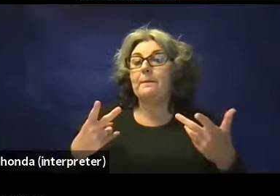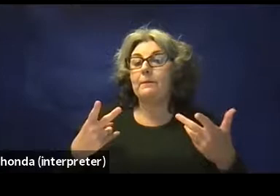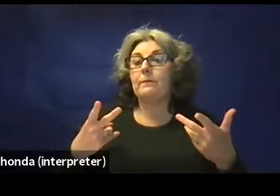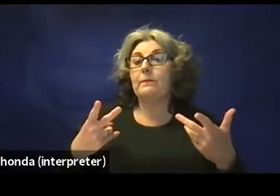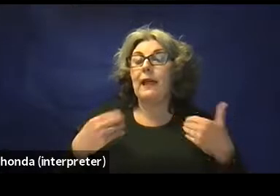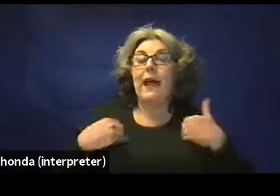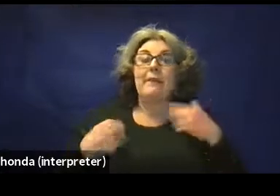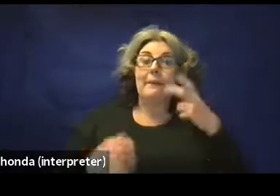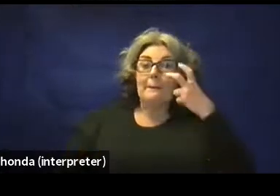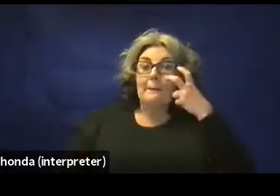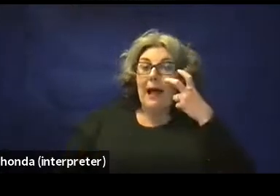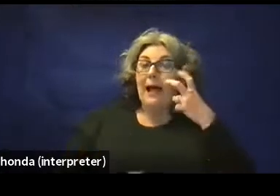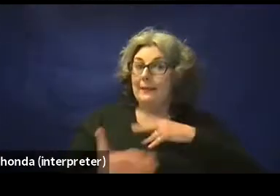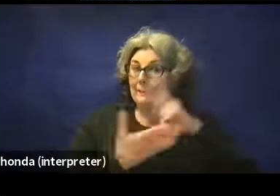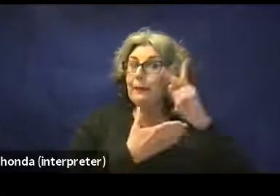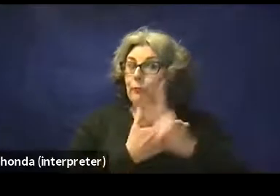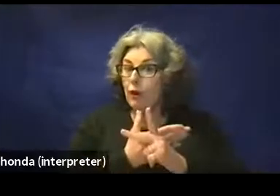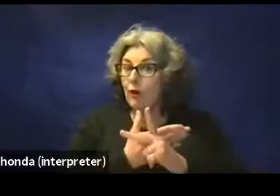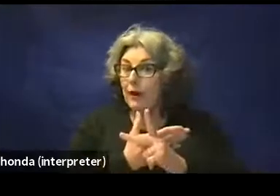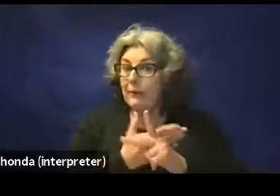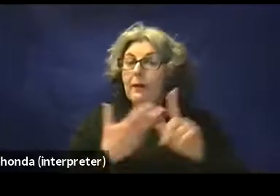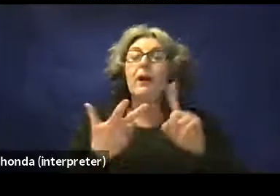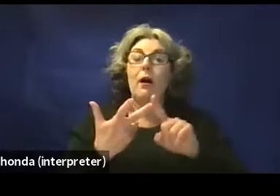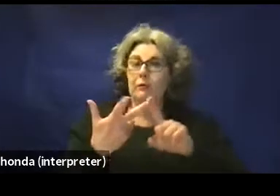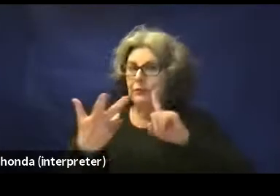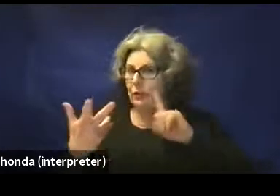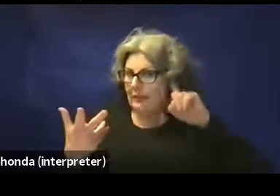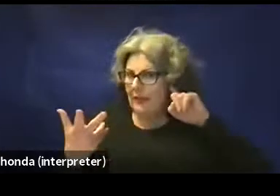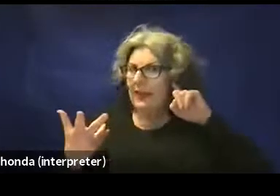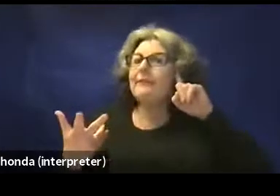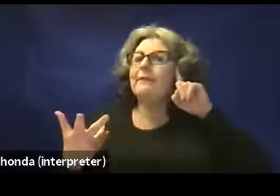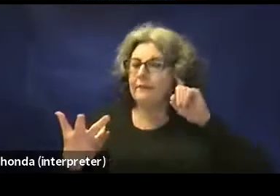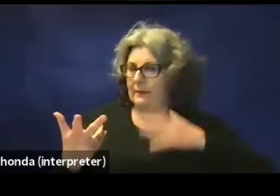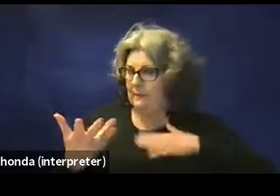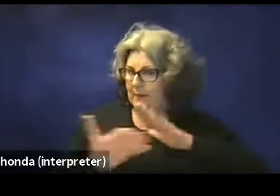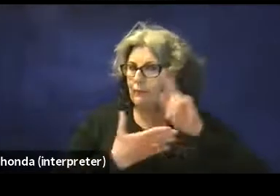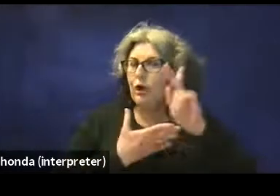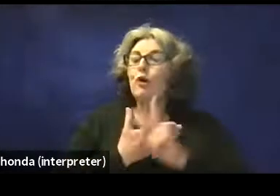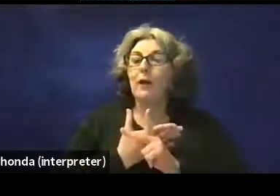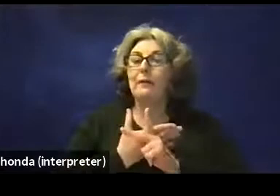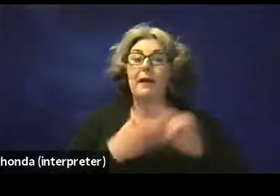been blind in my program, and also deaf. And